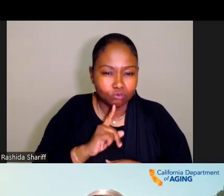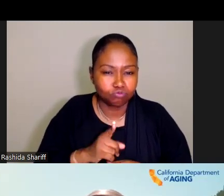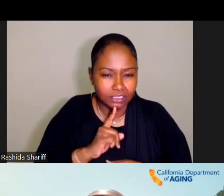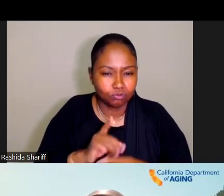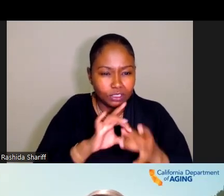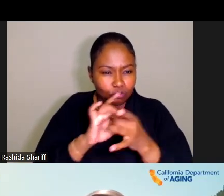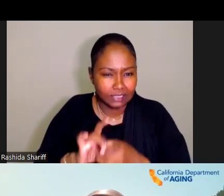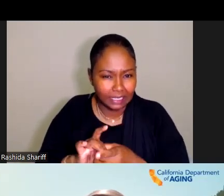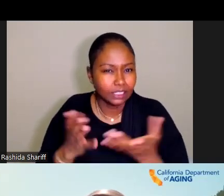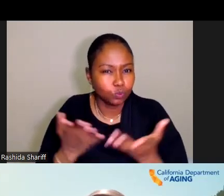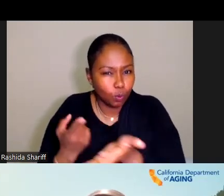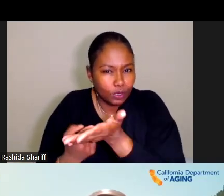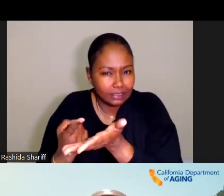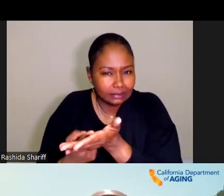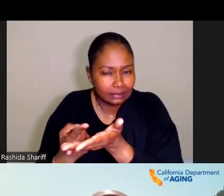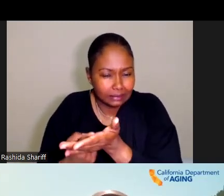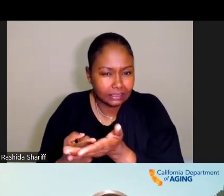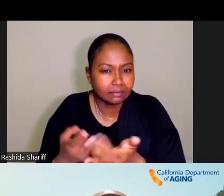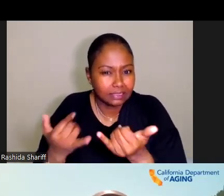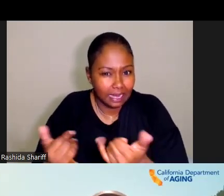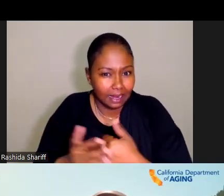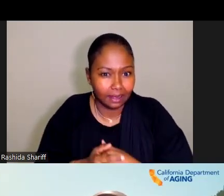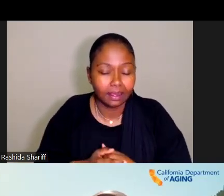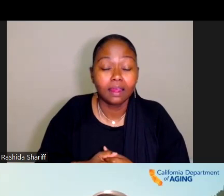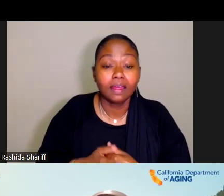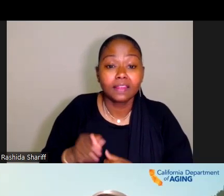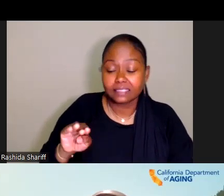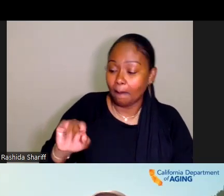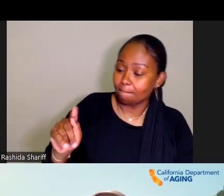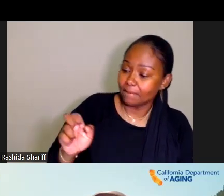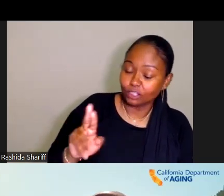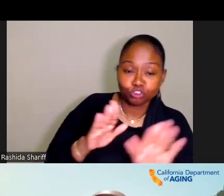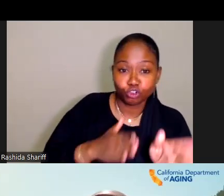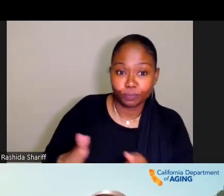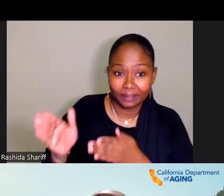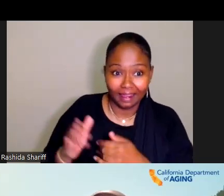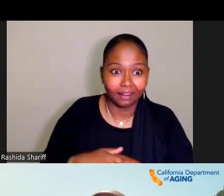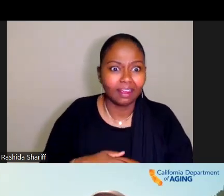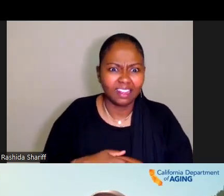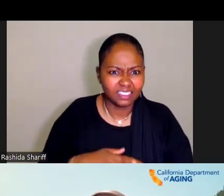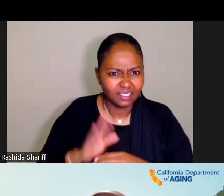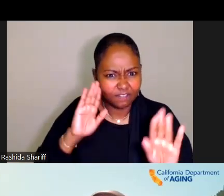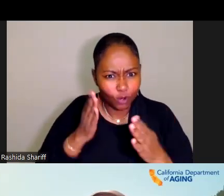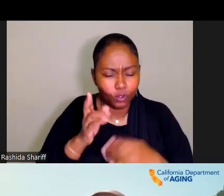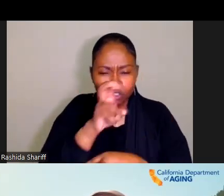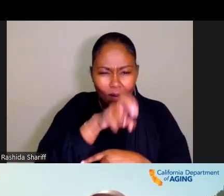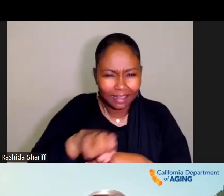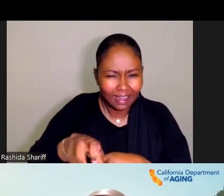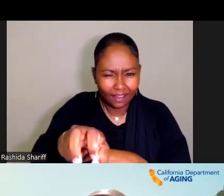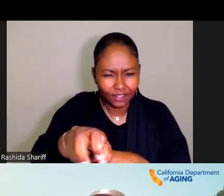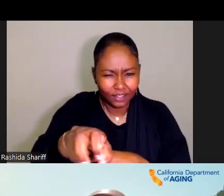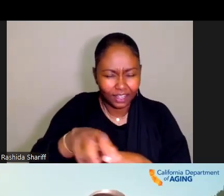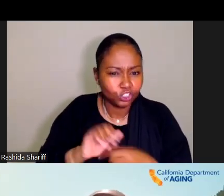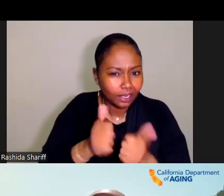today. So with the master plan for aging, you know, there's a big focus on navigation and how people